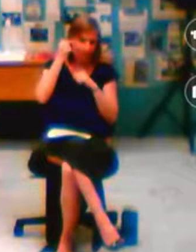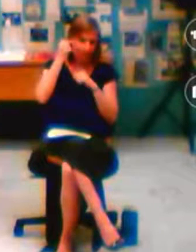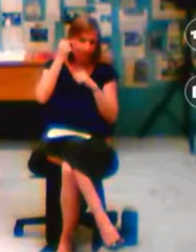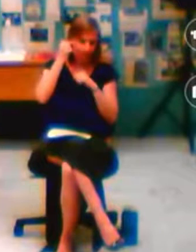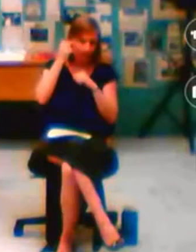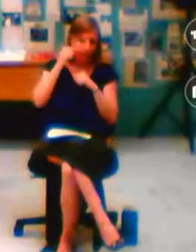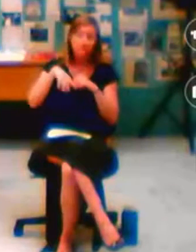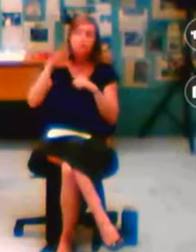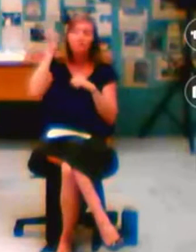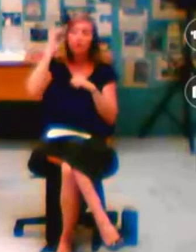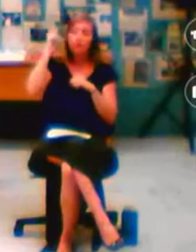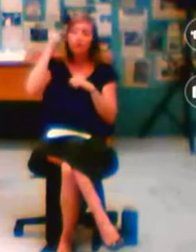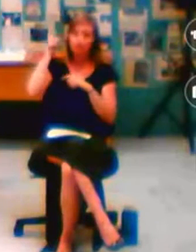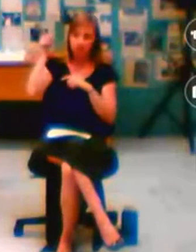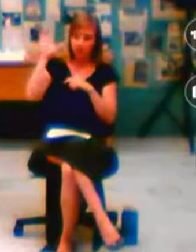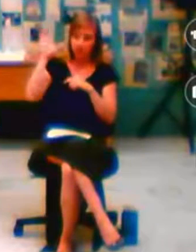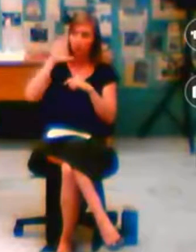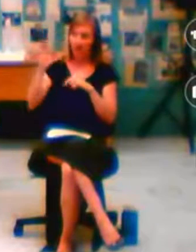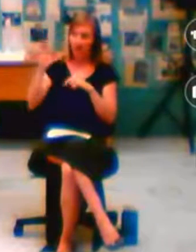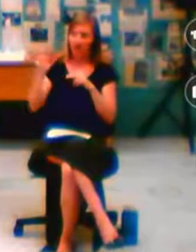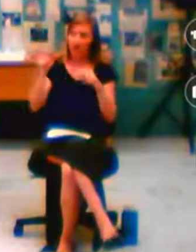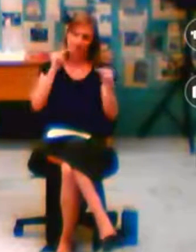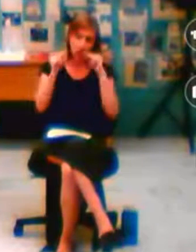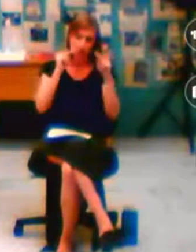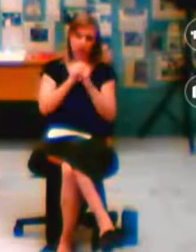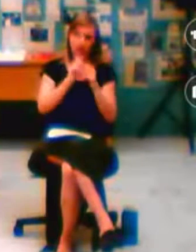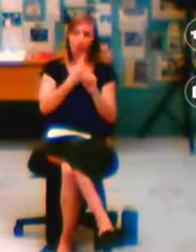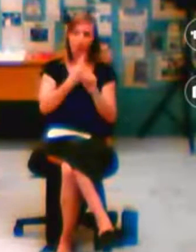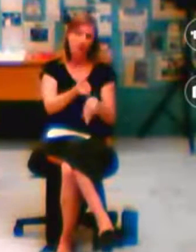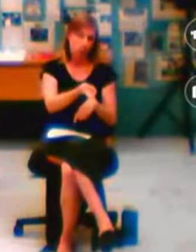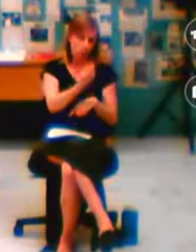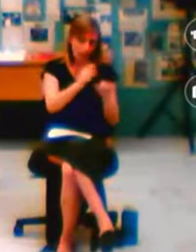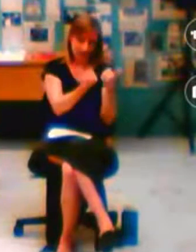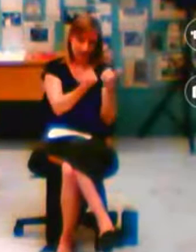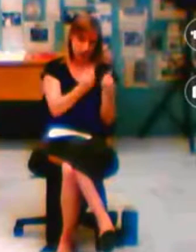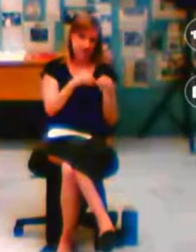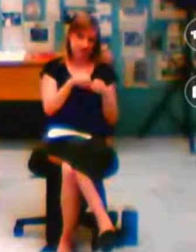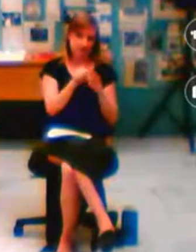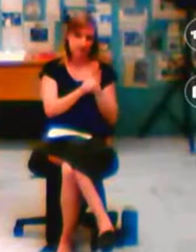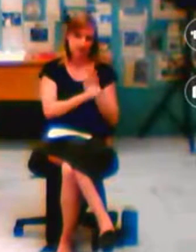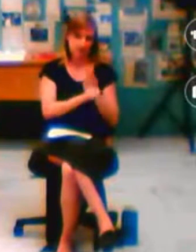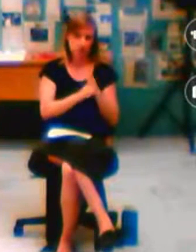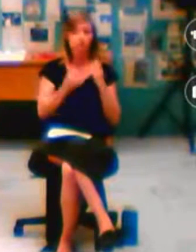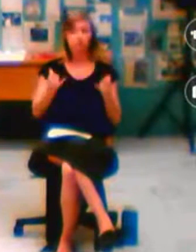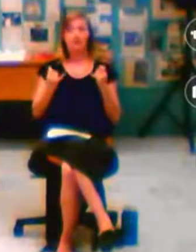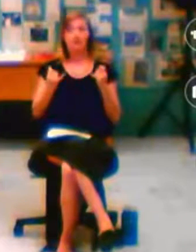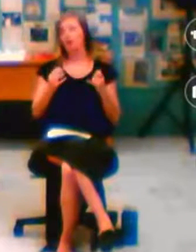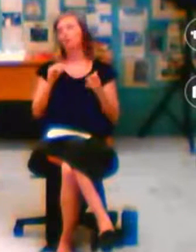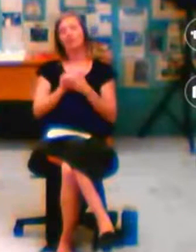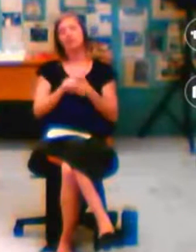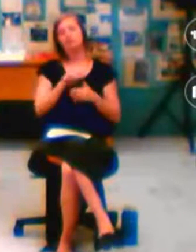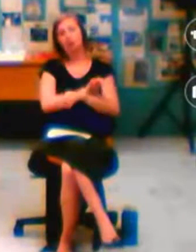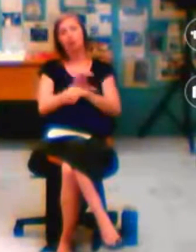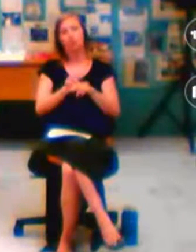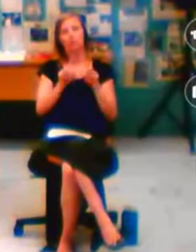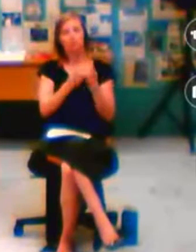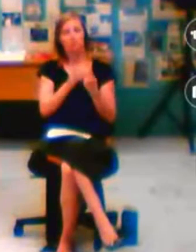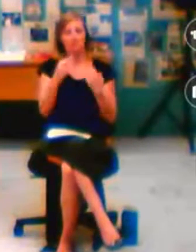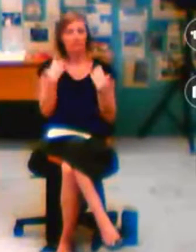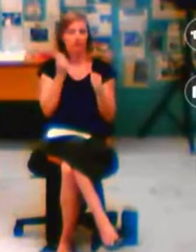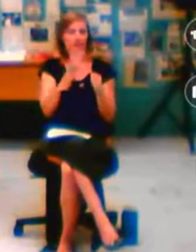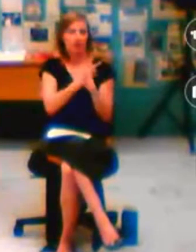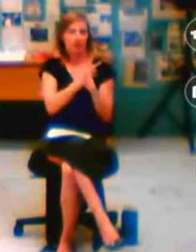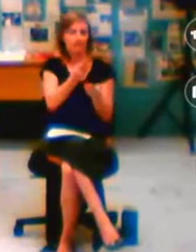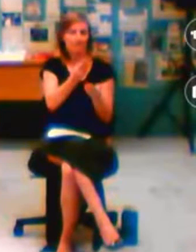one last question that wasn't on my list, but I just popped in my head that the federal government, speaking of the negotiations, the